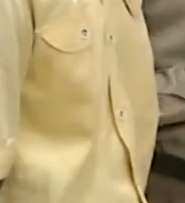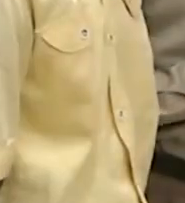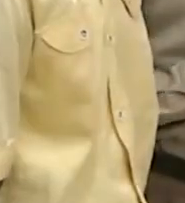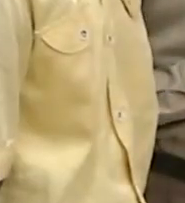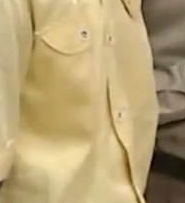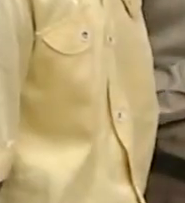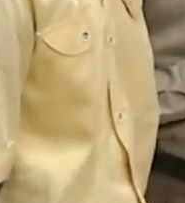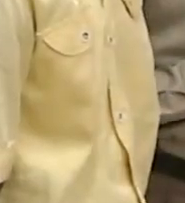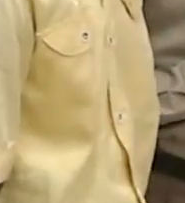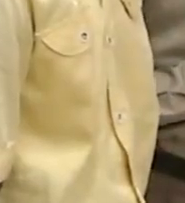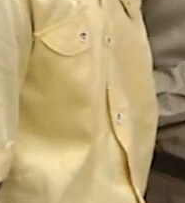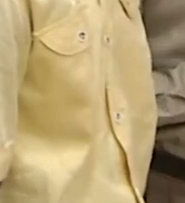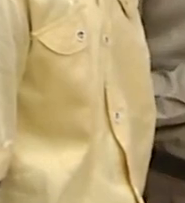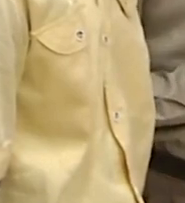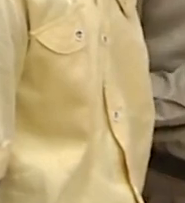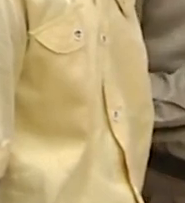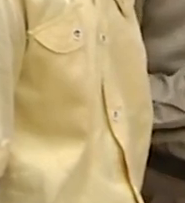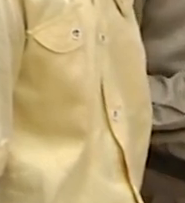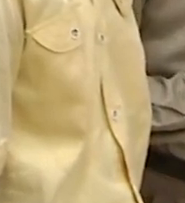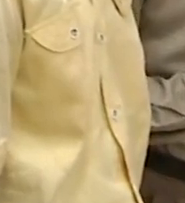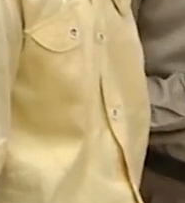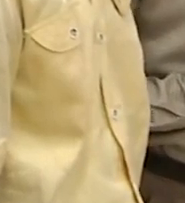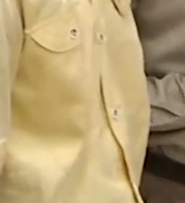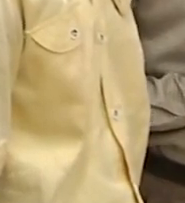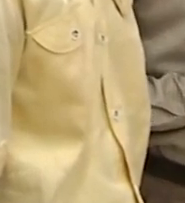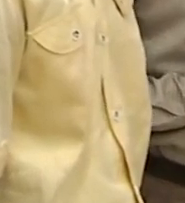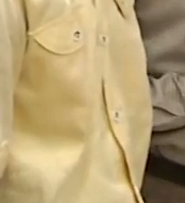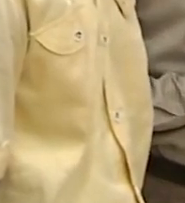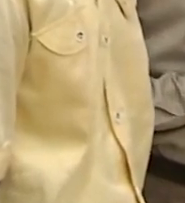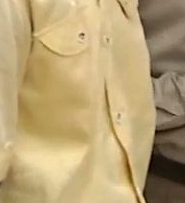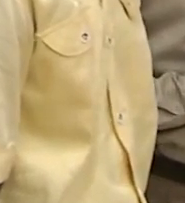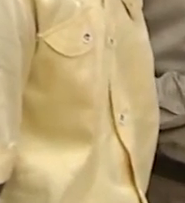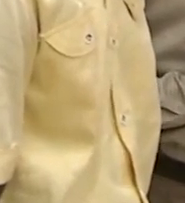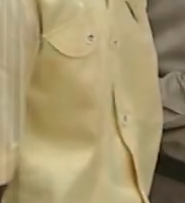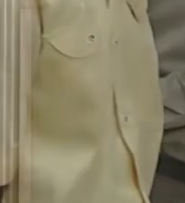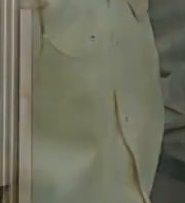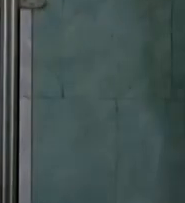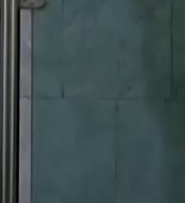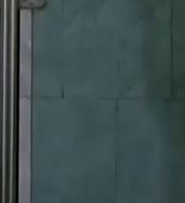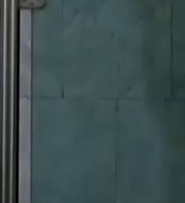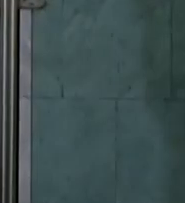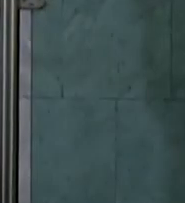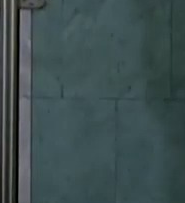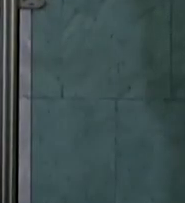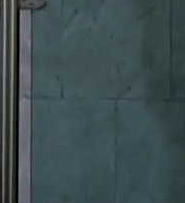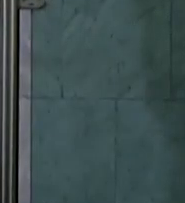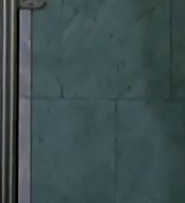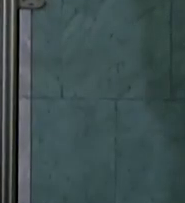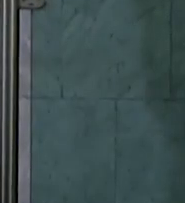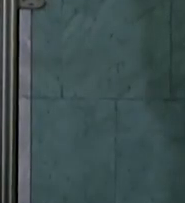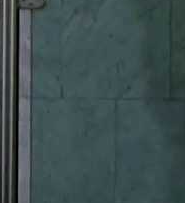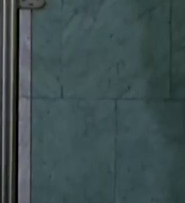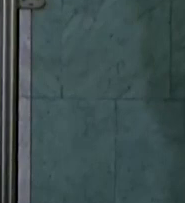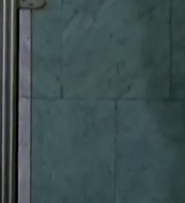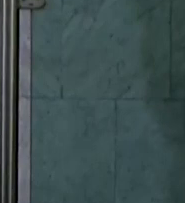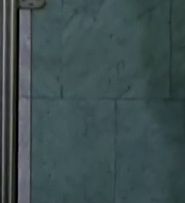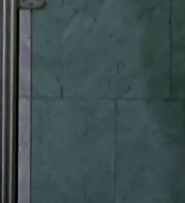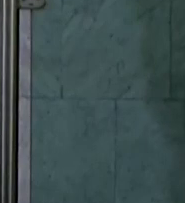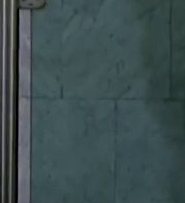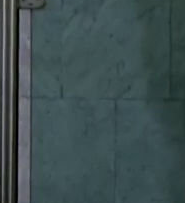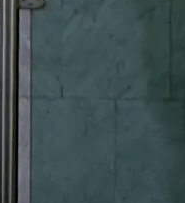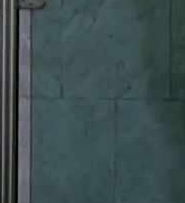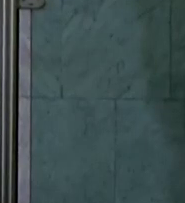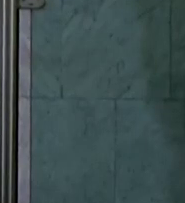Jesus' name. Amen. I will pray, Lord, that as we experience more of your love, that you cleanse us, you